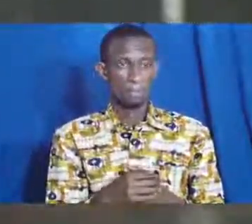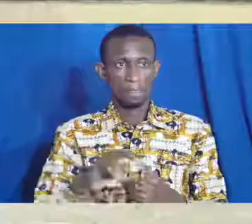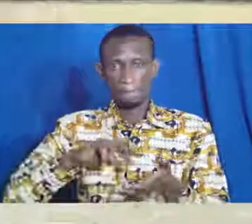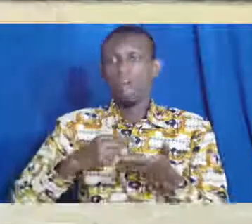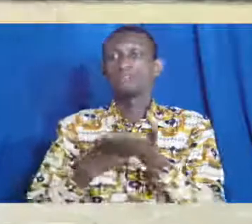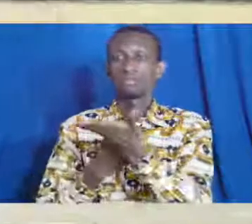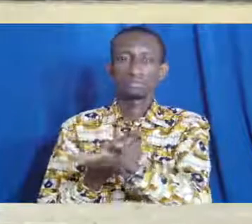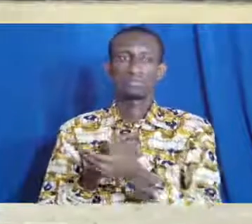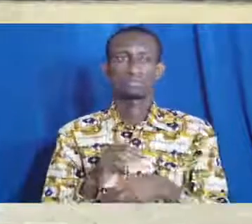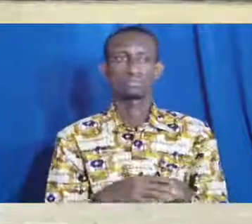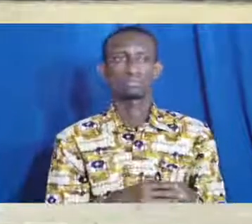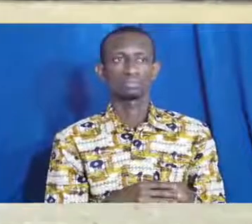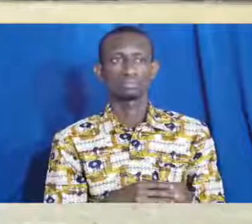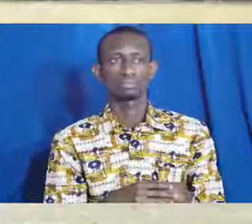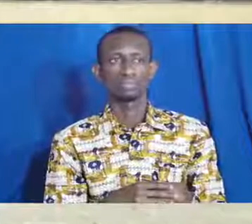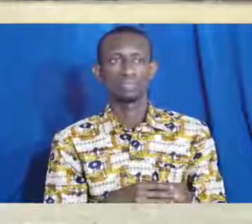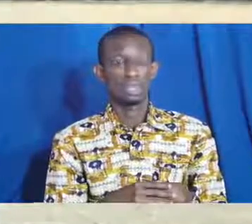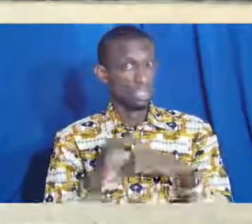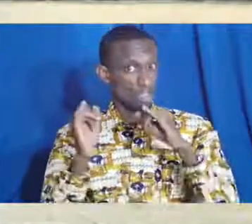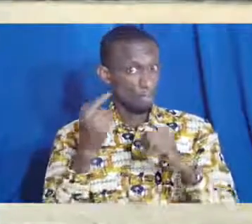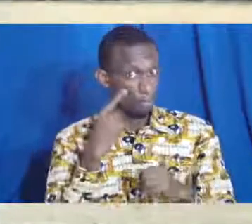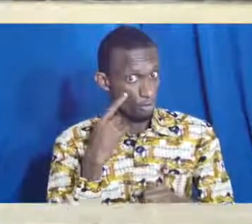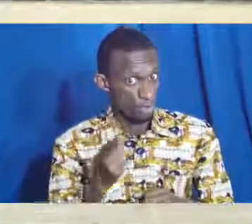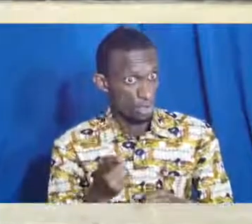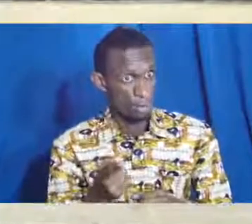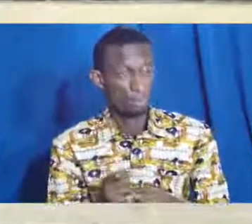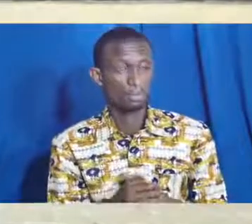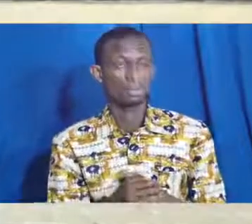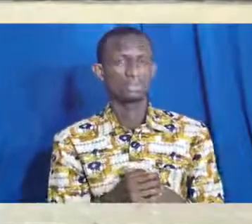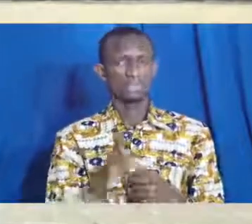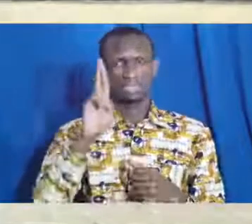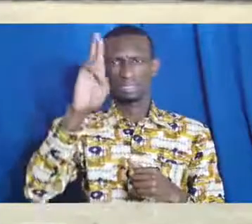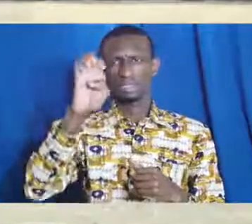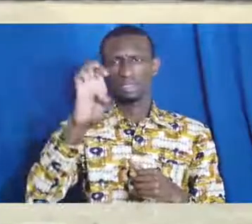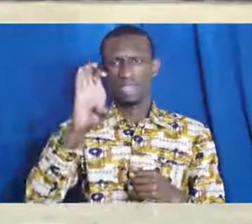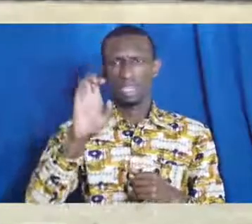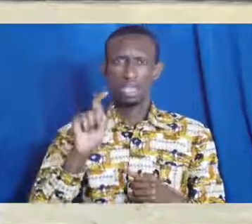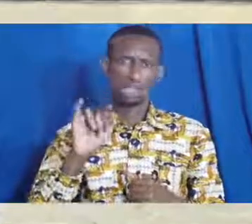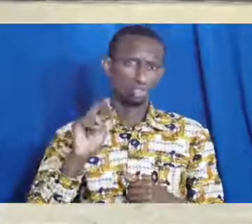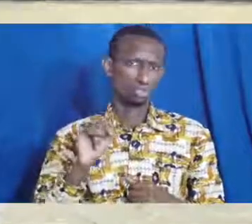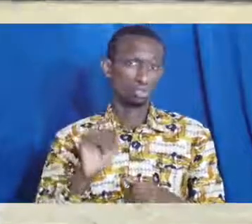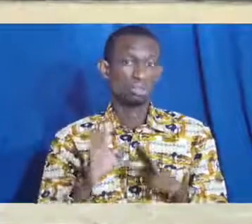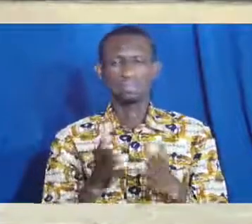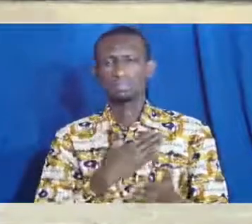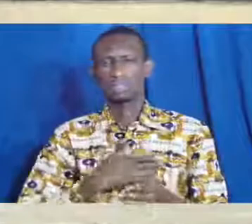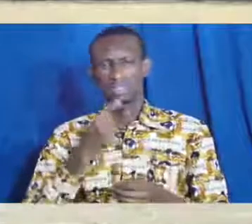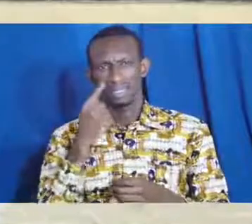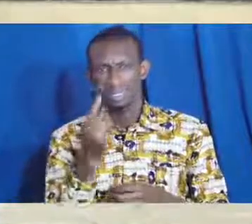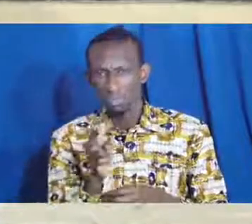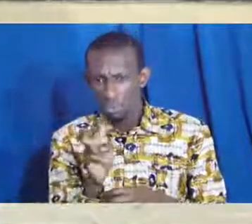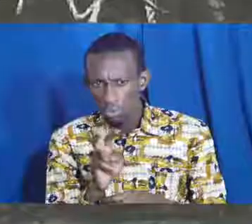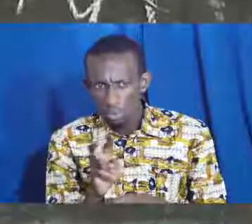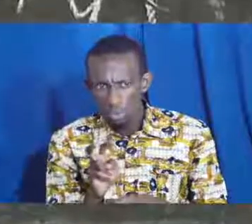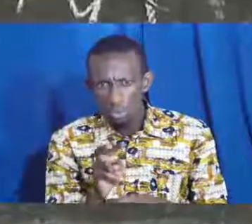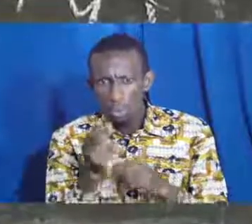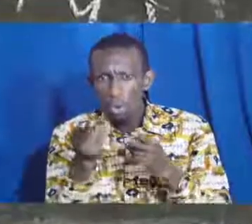this. So when you look at this reaction, please, can you take a look at this reaction? See what is